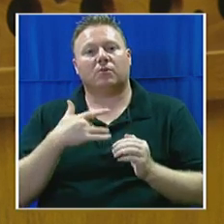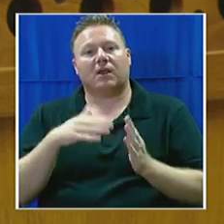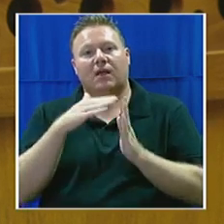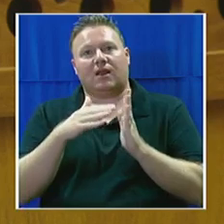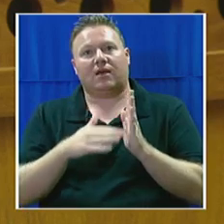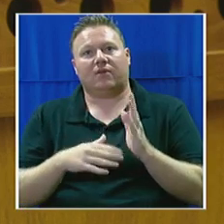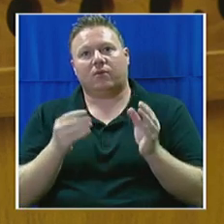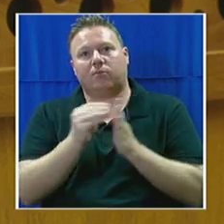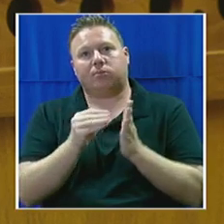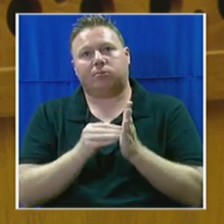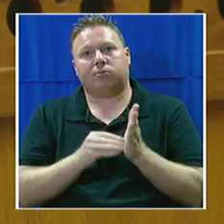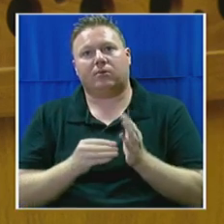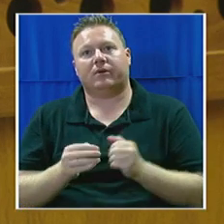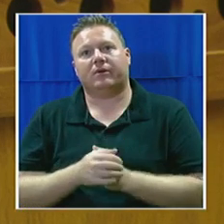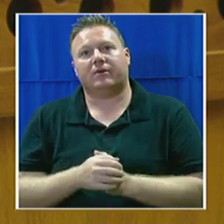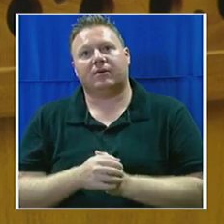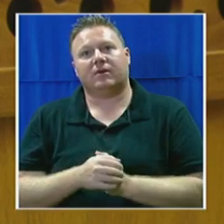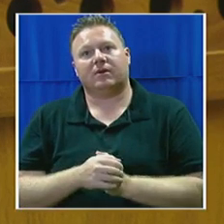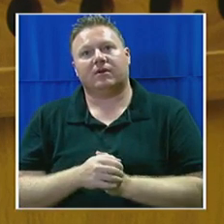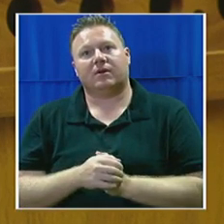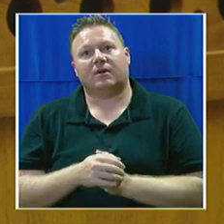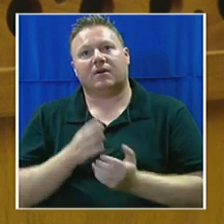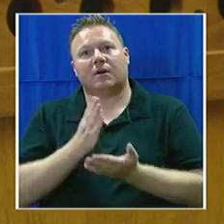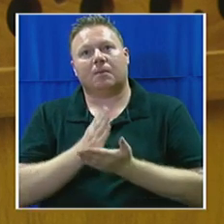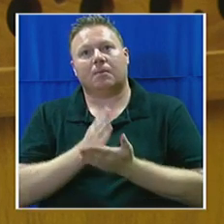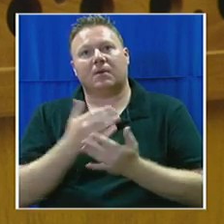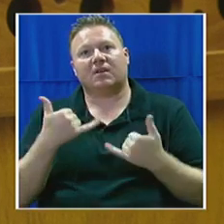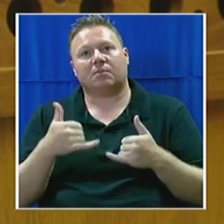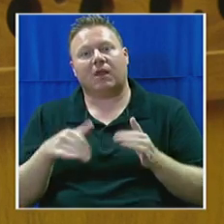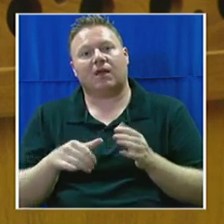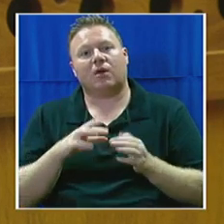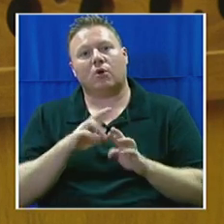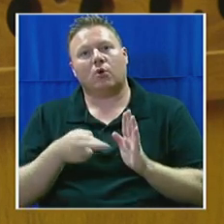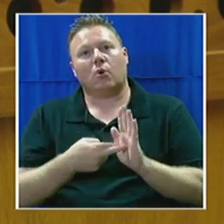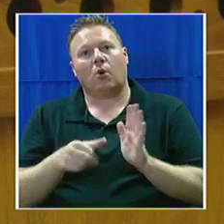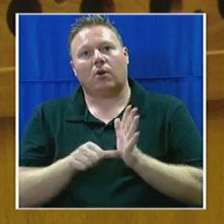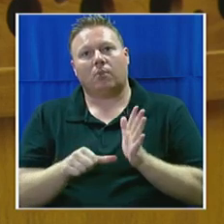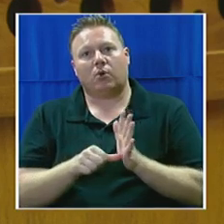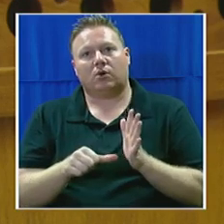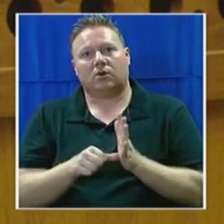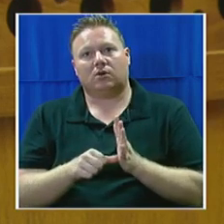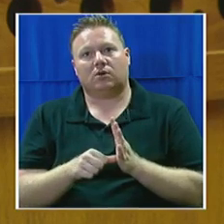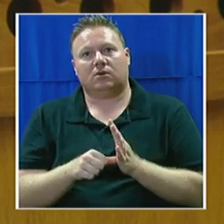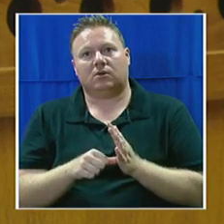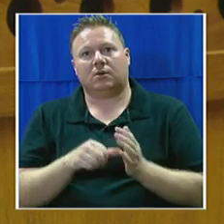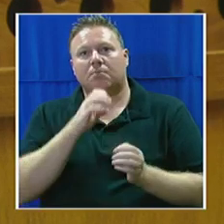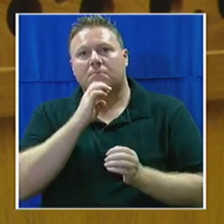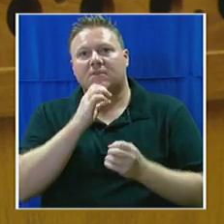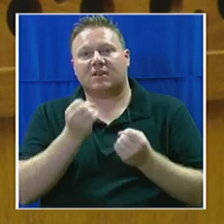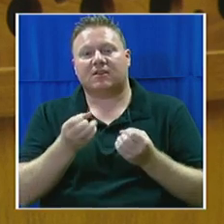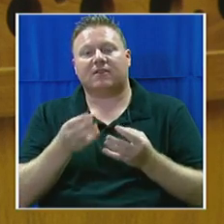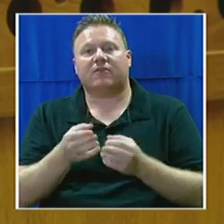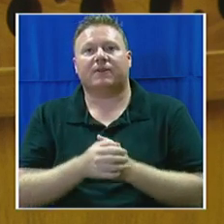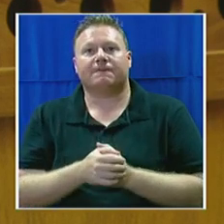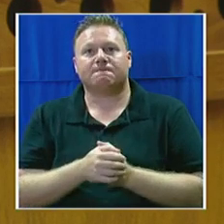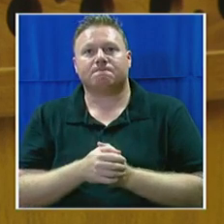the ward councillors. They must play an important role in giving meaning to the